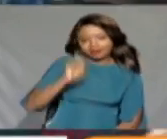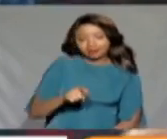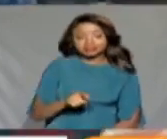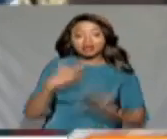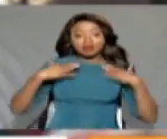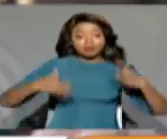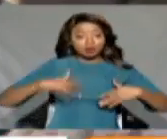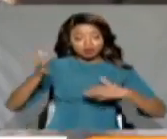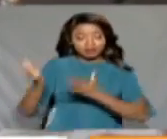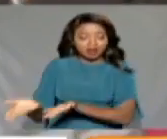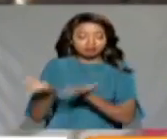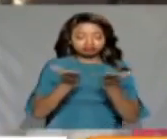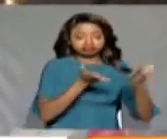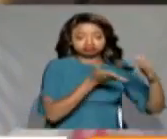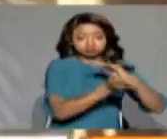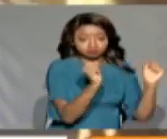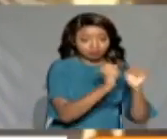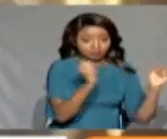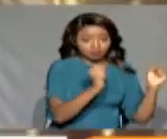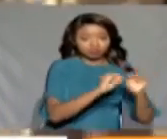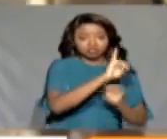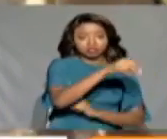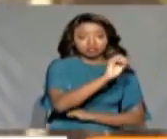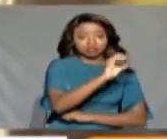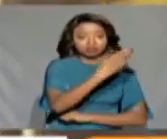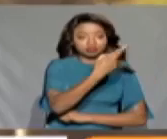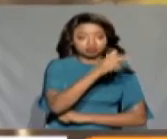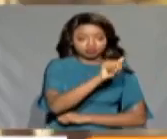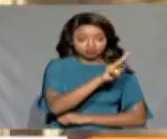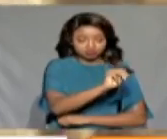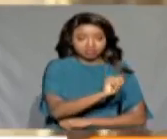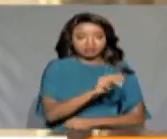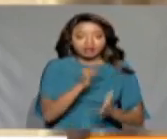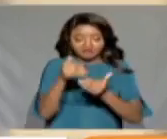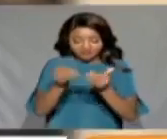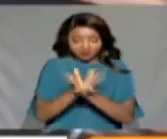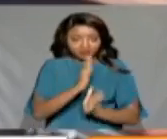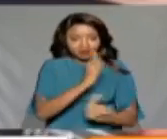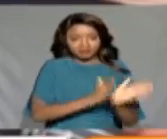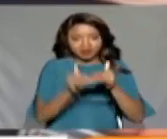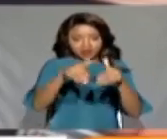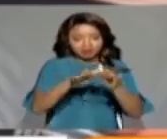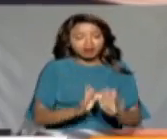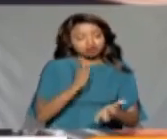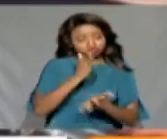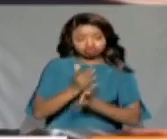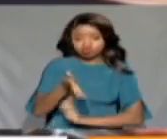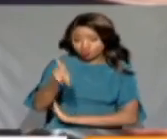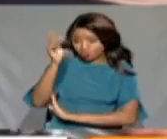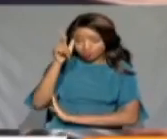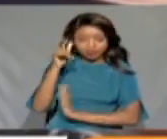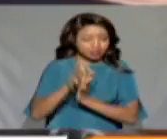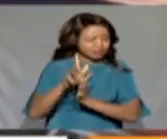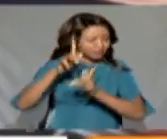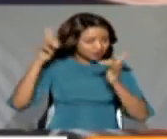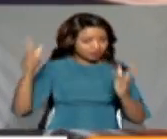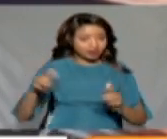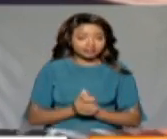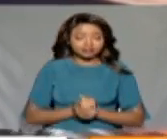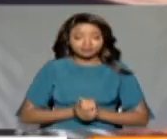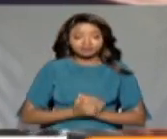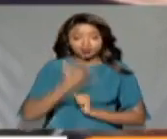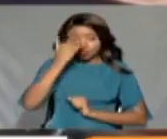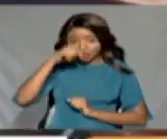have been moved to Jocham Funeral Home as the family now embarks on burial plans. Mungu ni mkubwa.